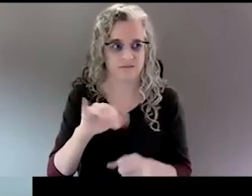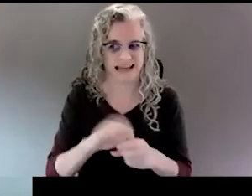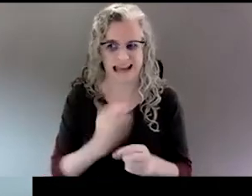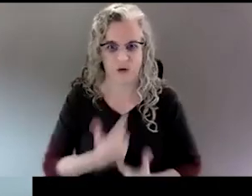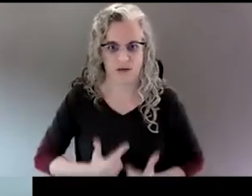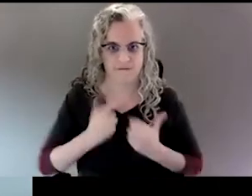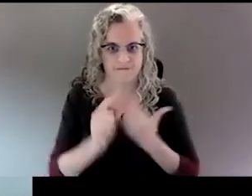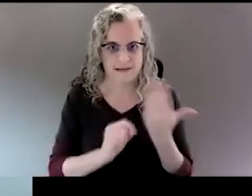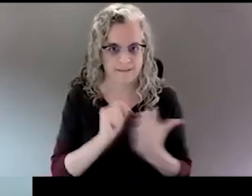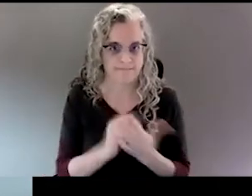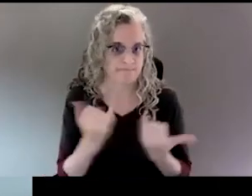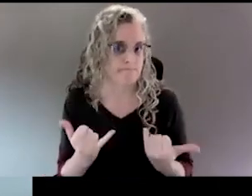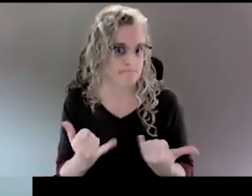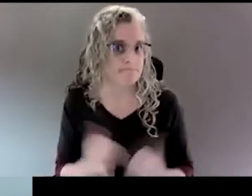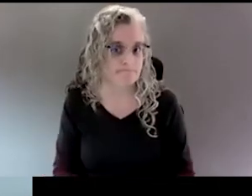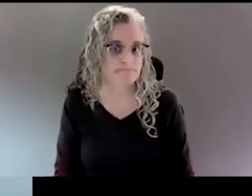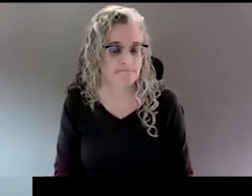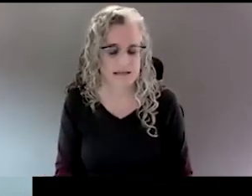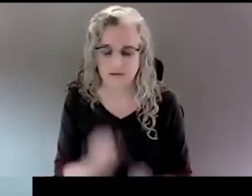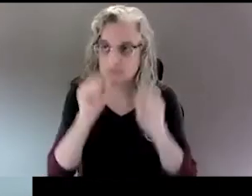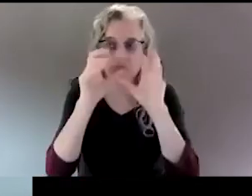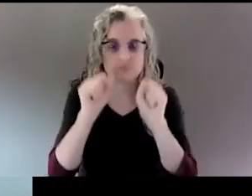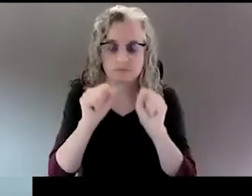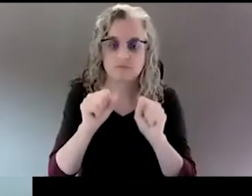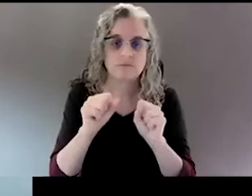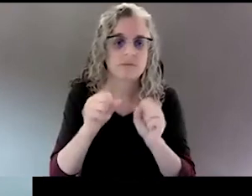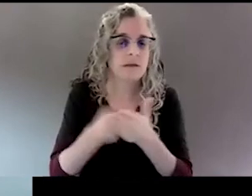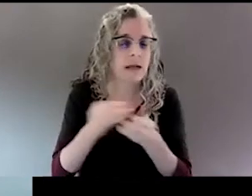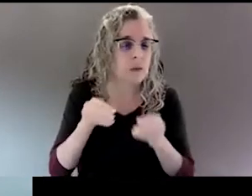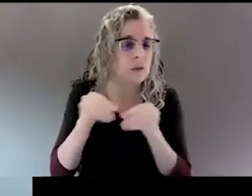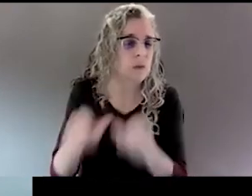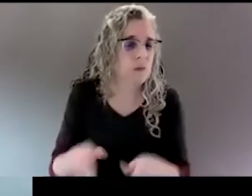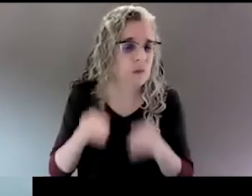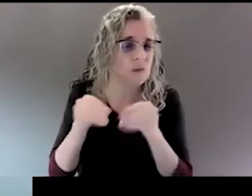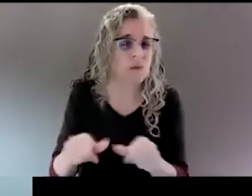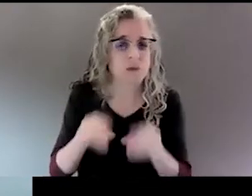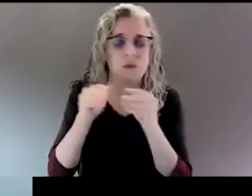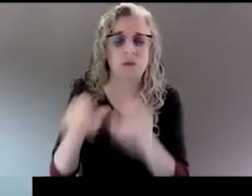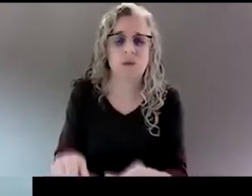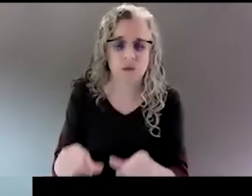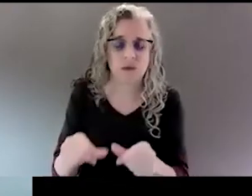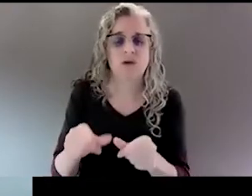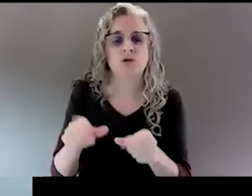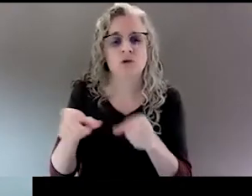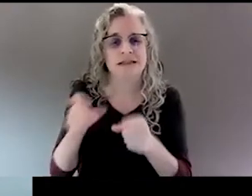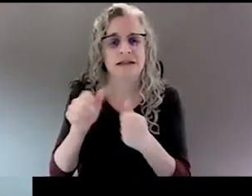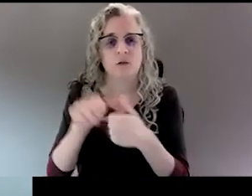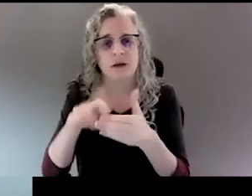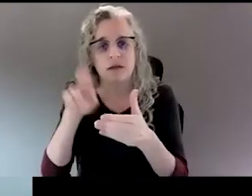it's unbelievable how much money we spend as a society dealing with the consequences, the health, the legal,